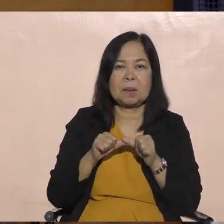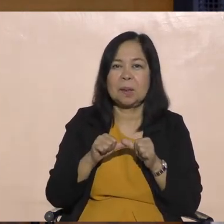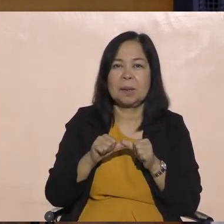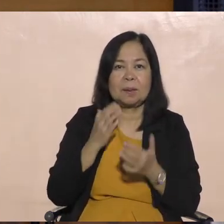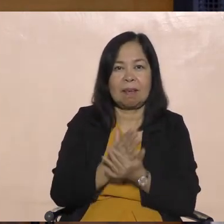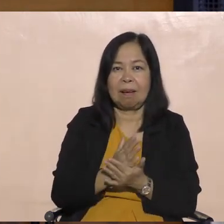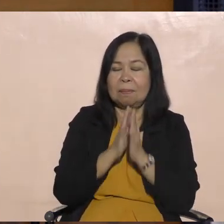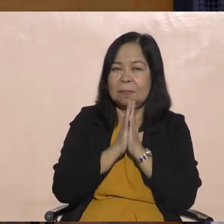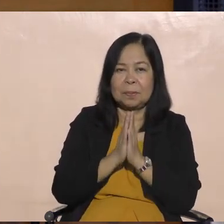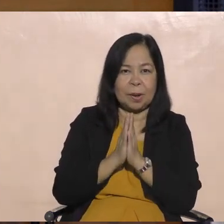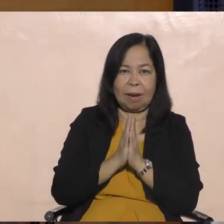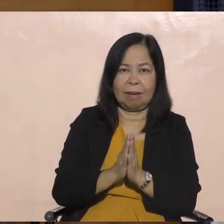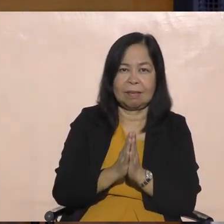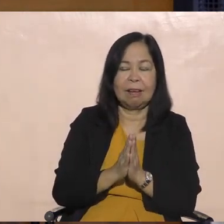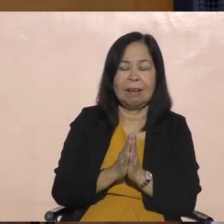Siya